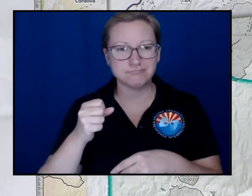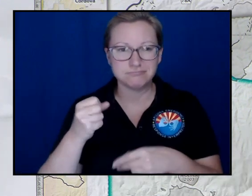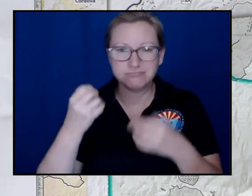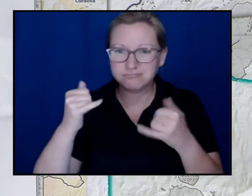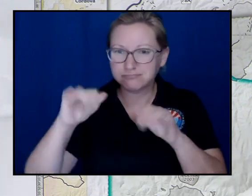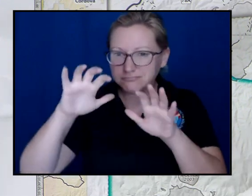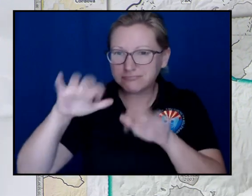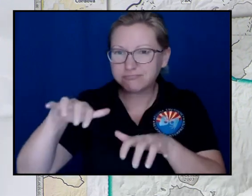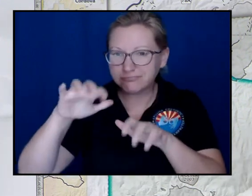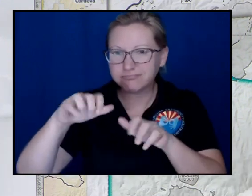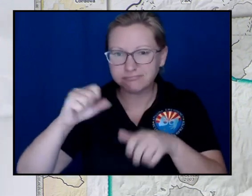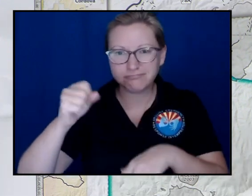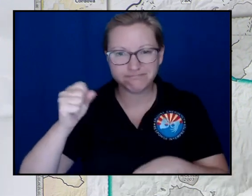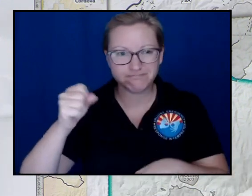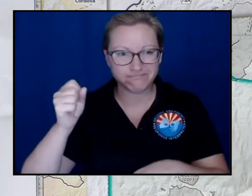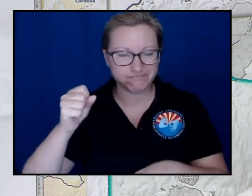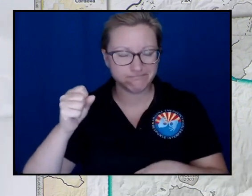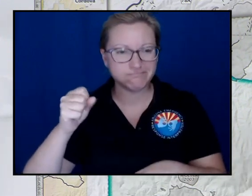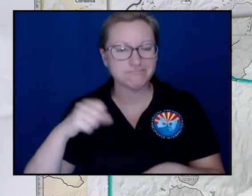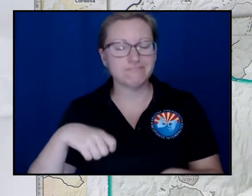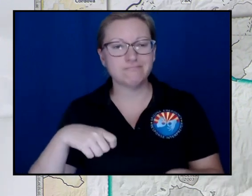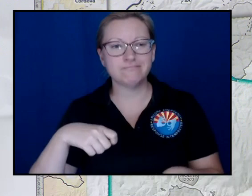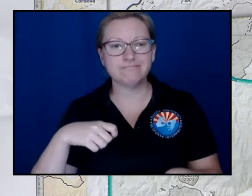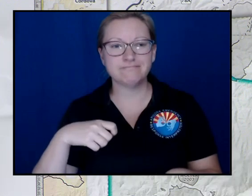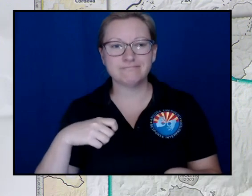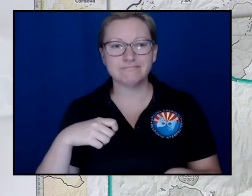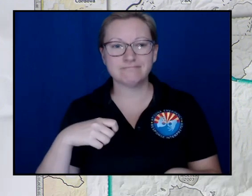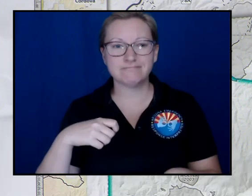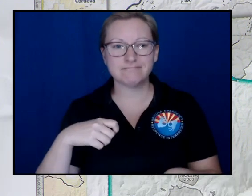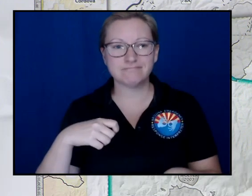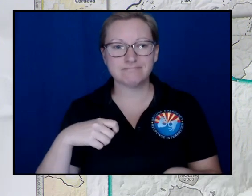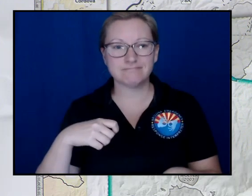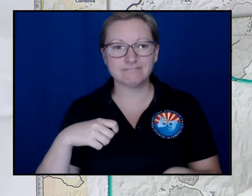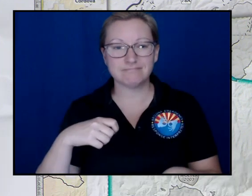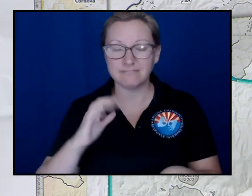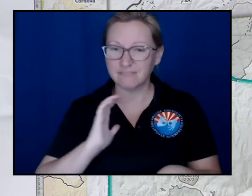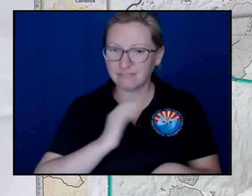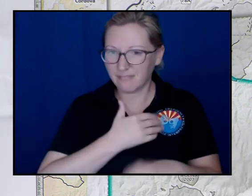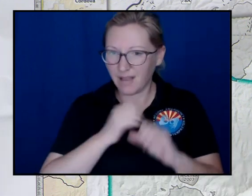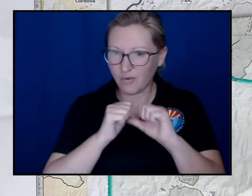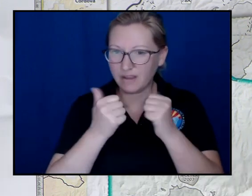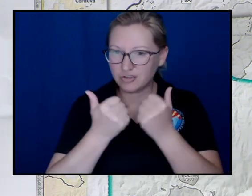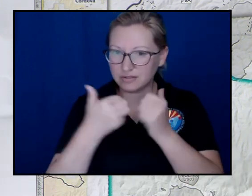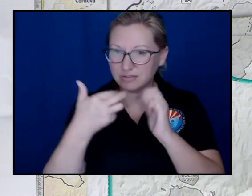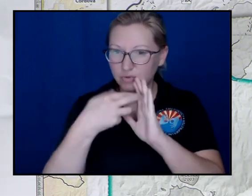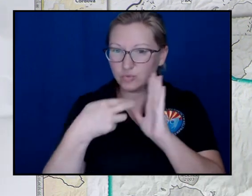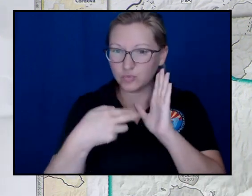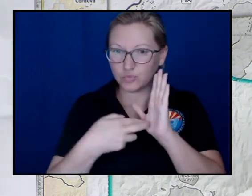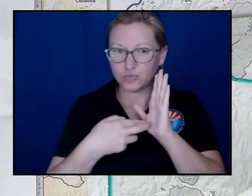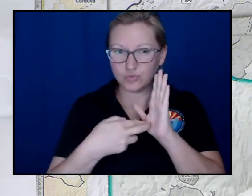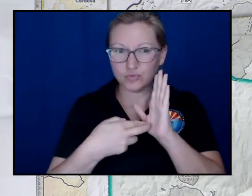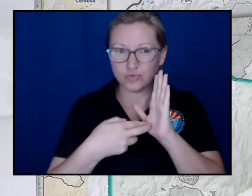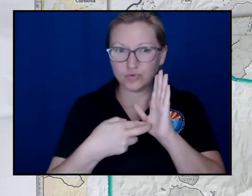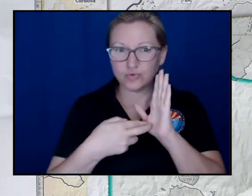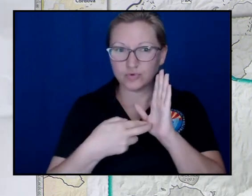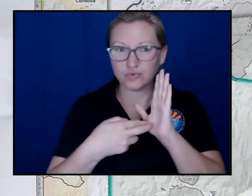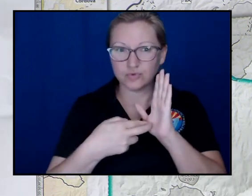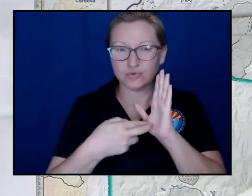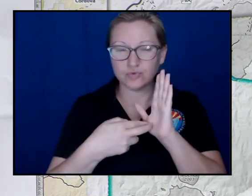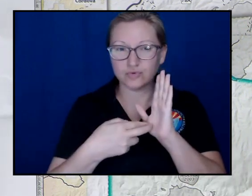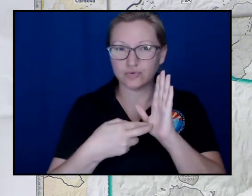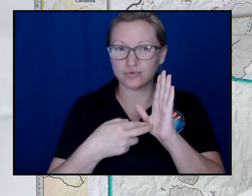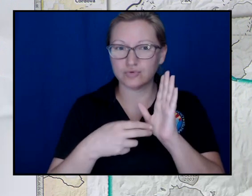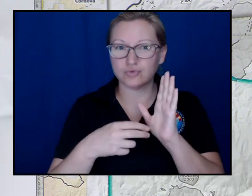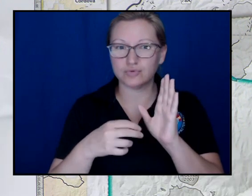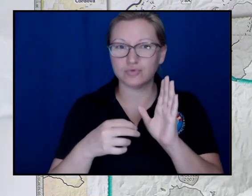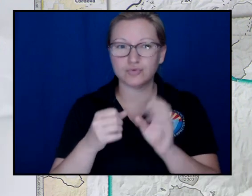protocols to ensure that we, it's our agency regulations to ensure that we just, we gotta ensure that the